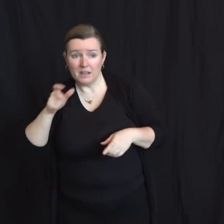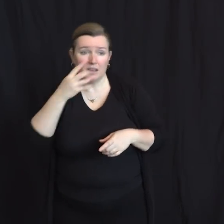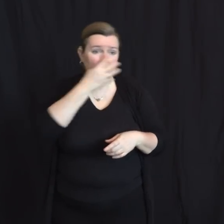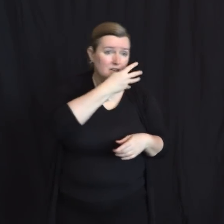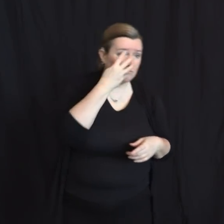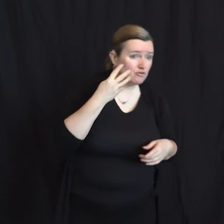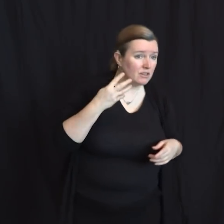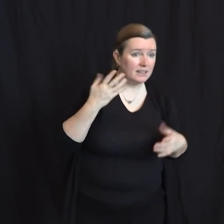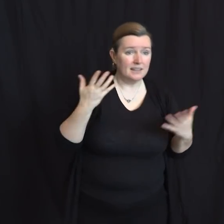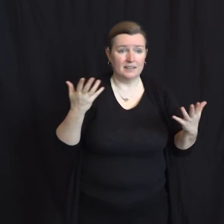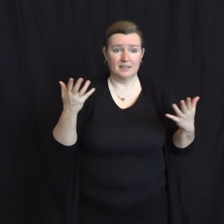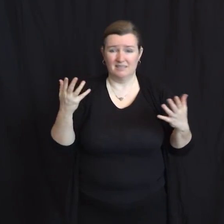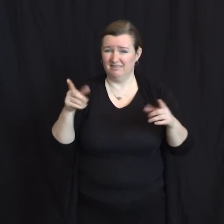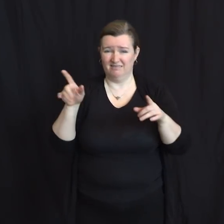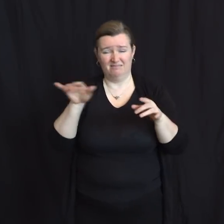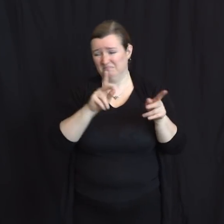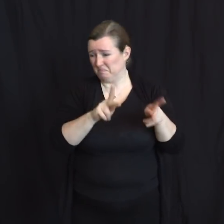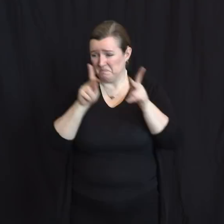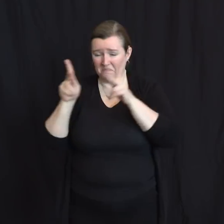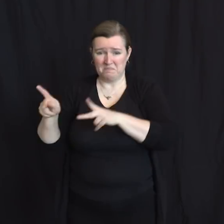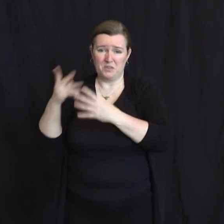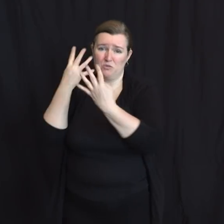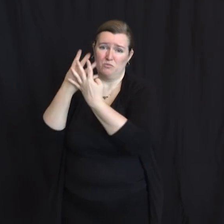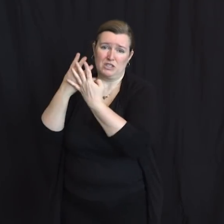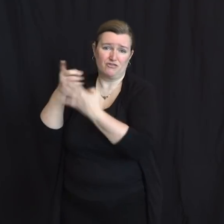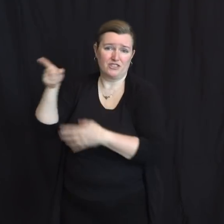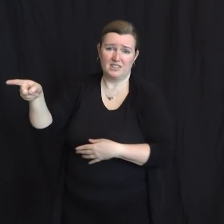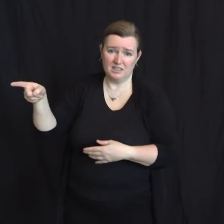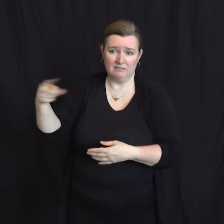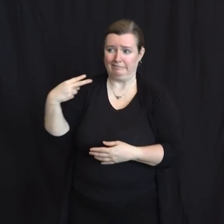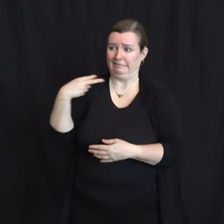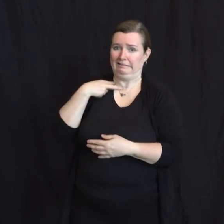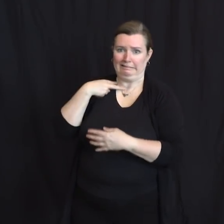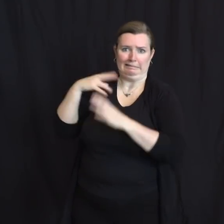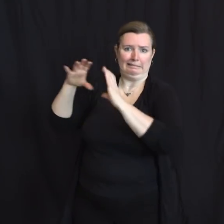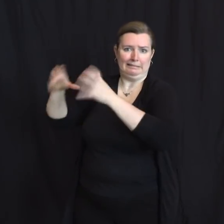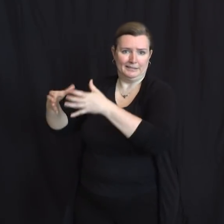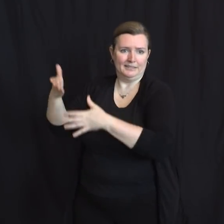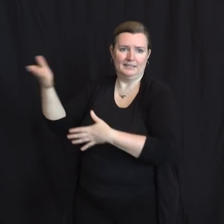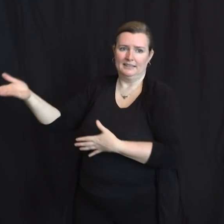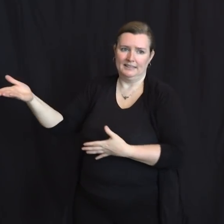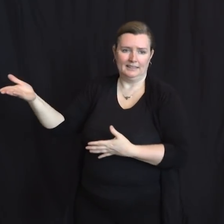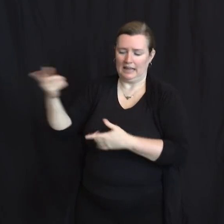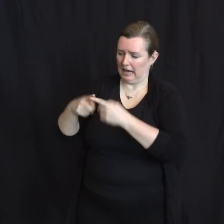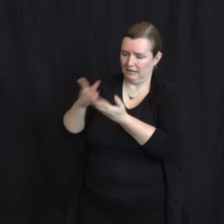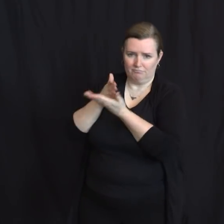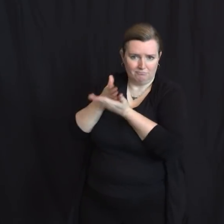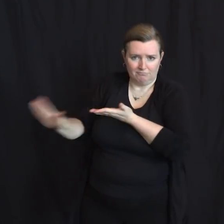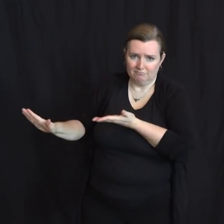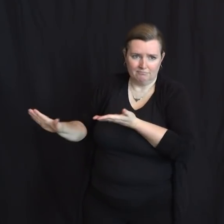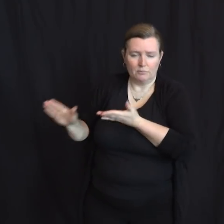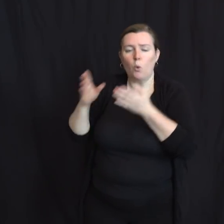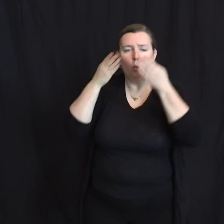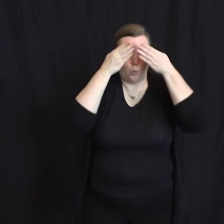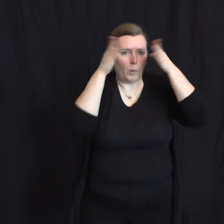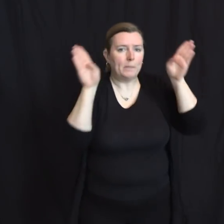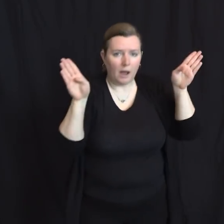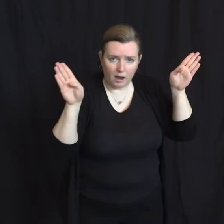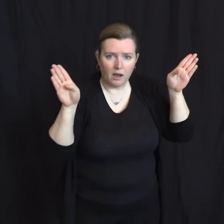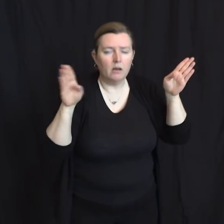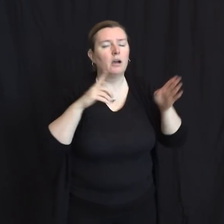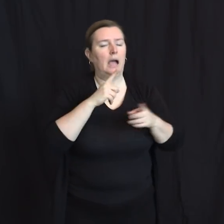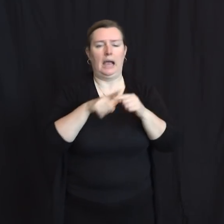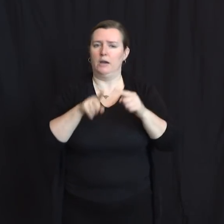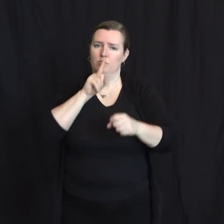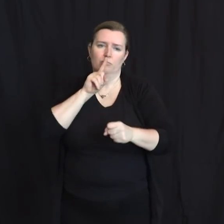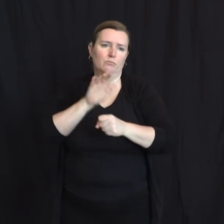population, another specific community. So open-minded, but I can't say that I commit to it. I've not seen the report, so bear